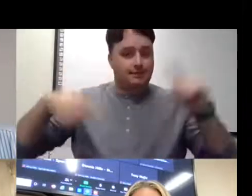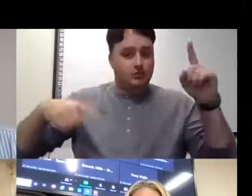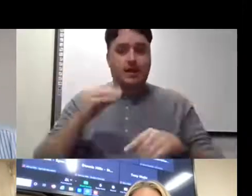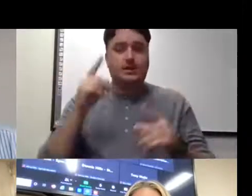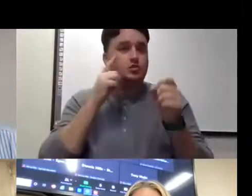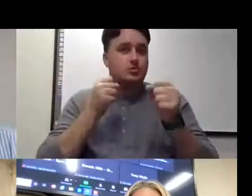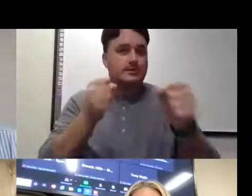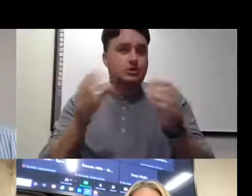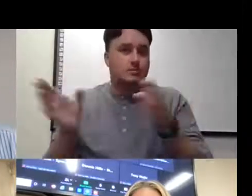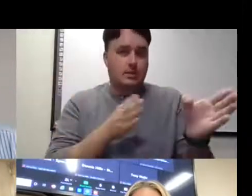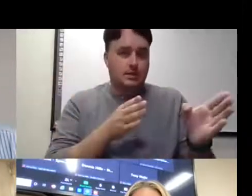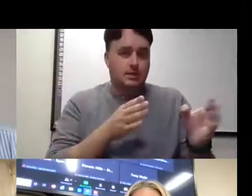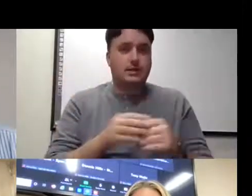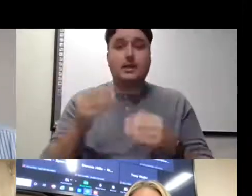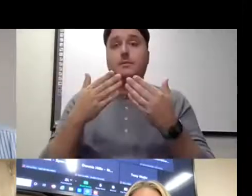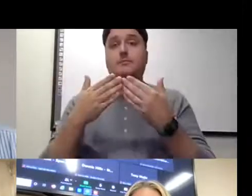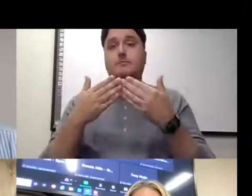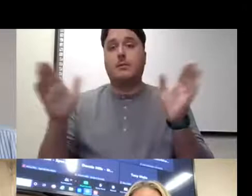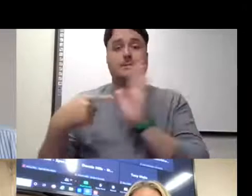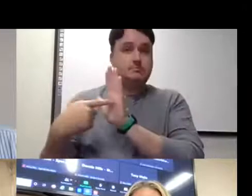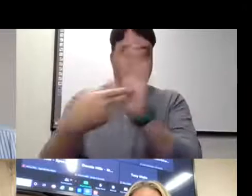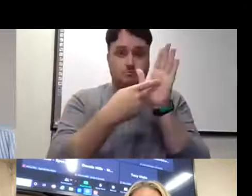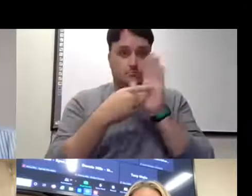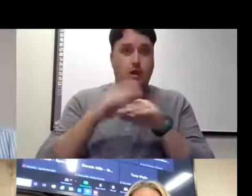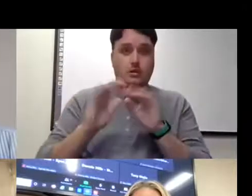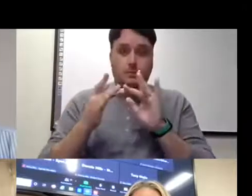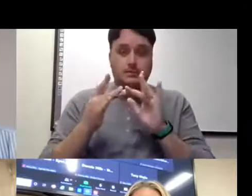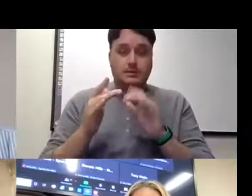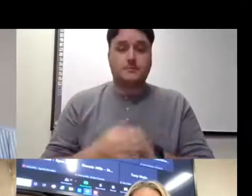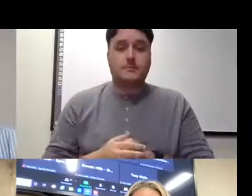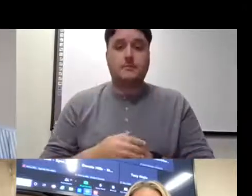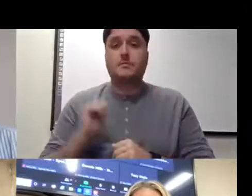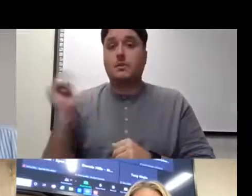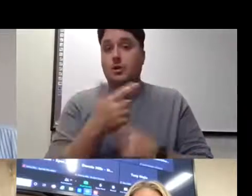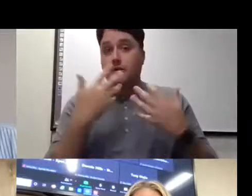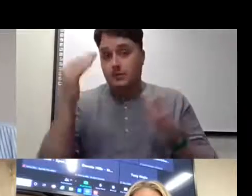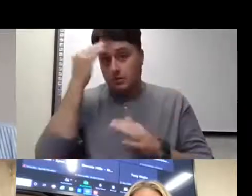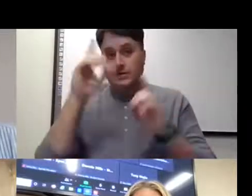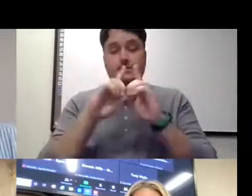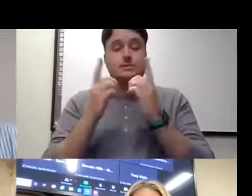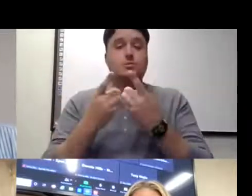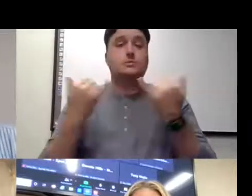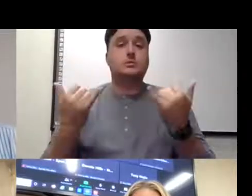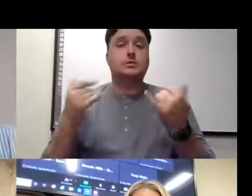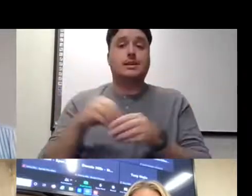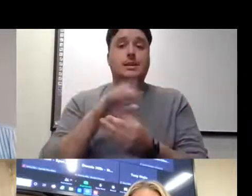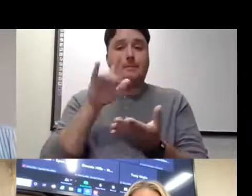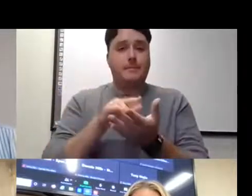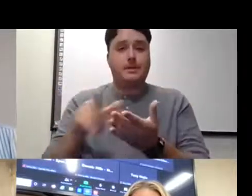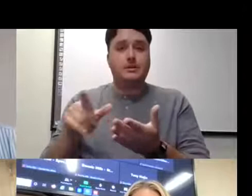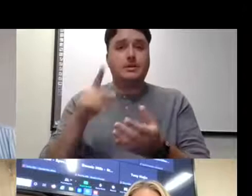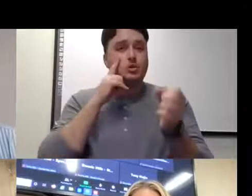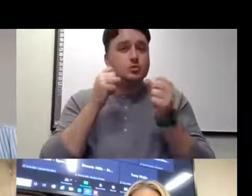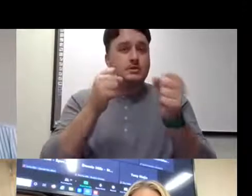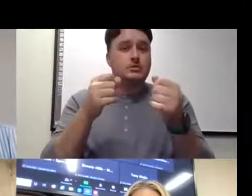plan and publicly display it on their websites. As you are aware, the district is currently in the middle of its strategic